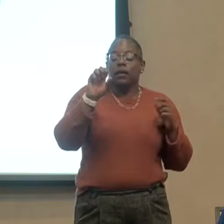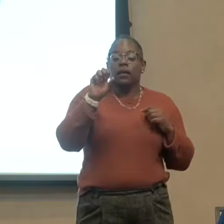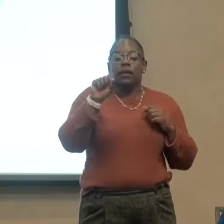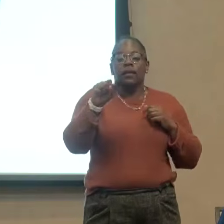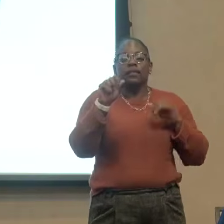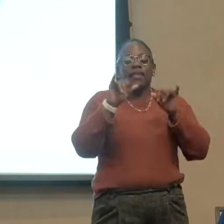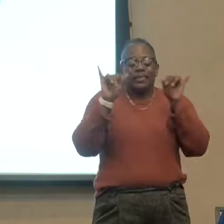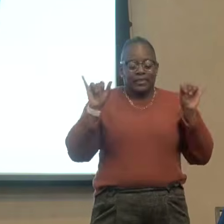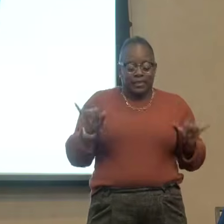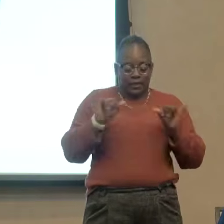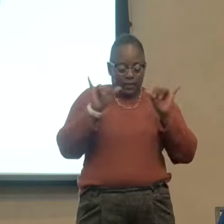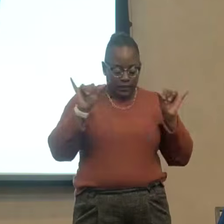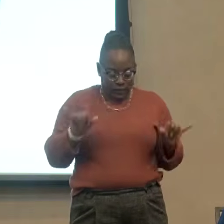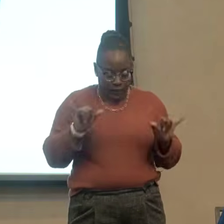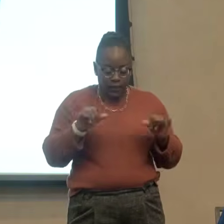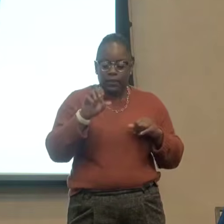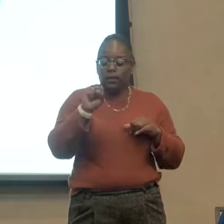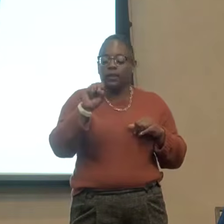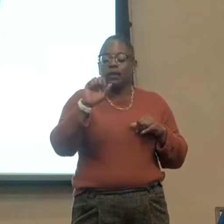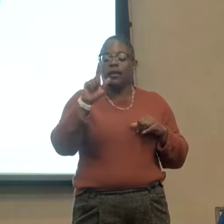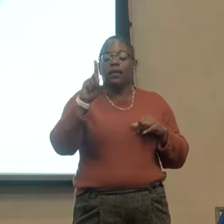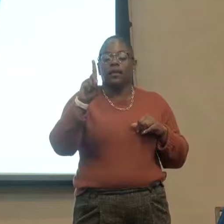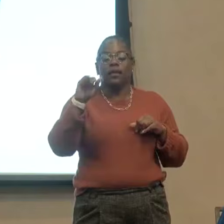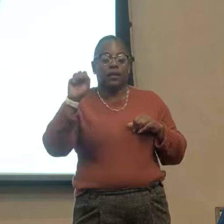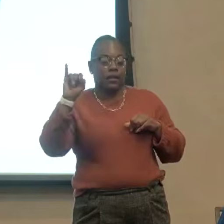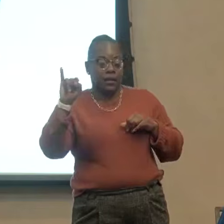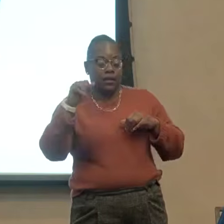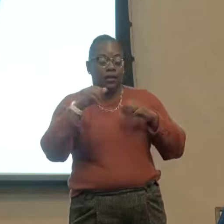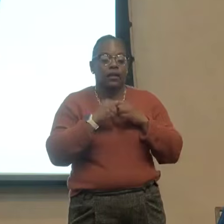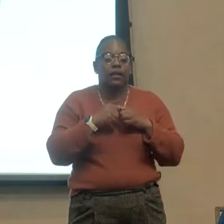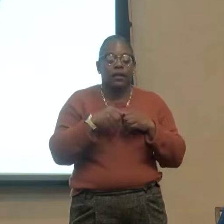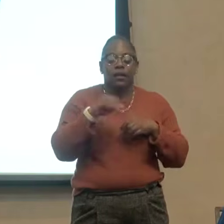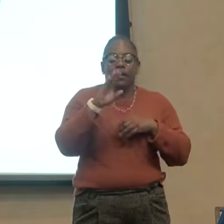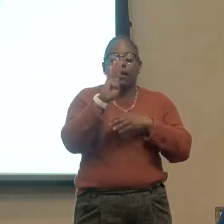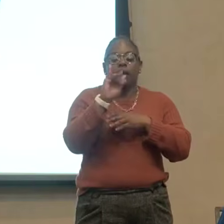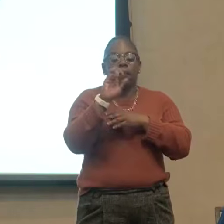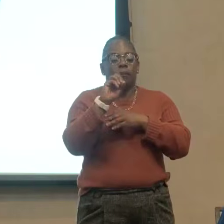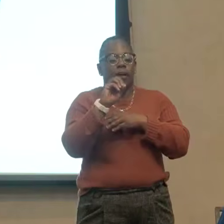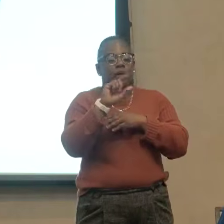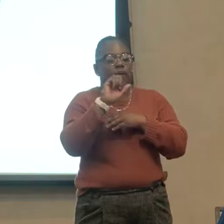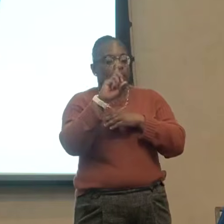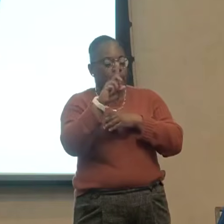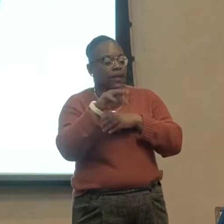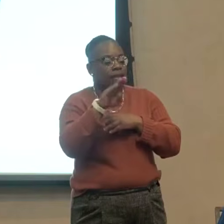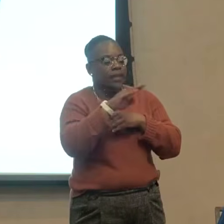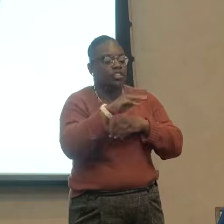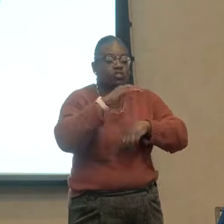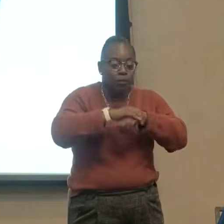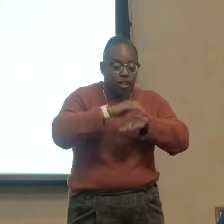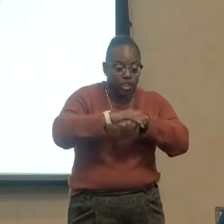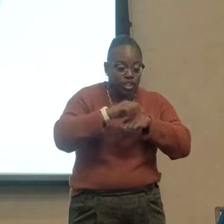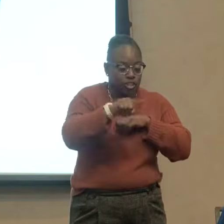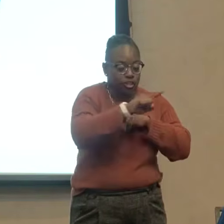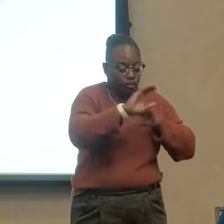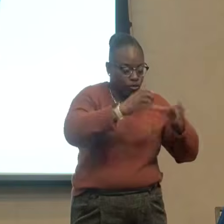Systemic Lupus Erythematosus Disease Activity Index, and BILAG is the British Isles Lupus Assessment